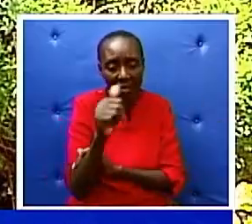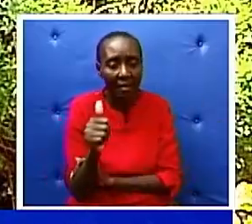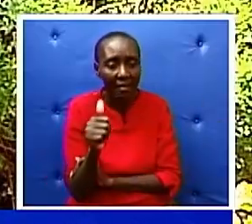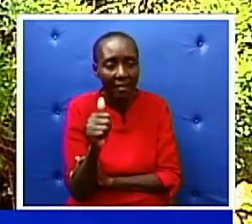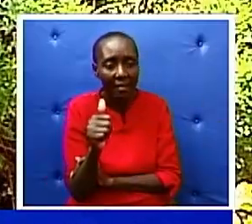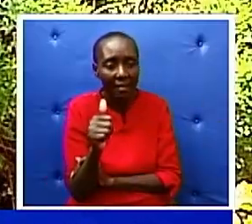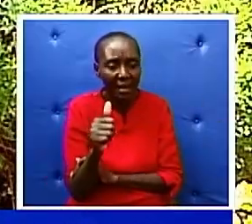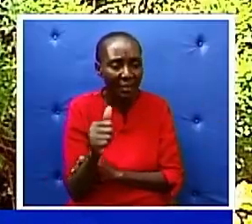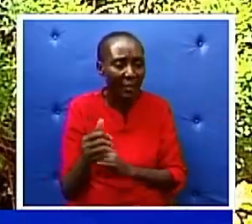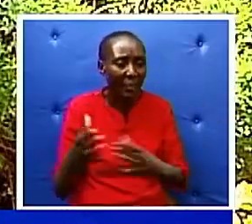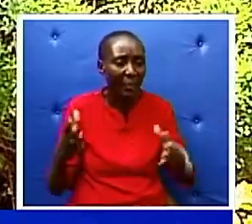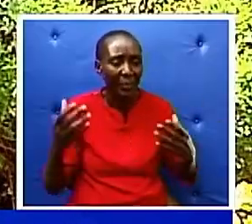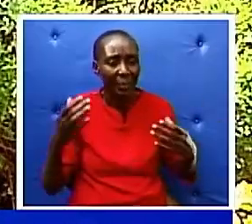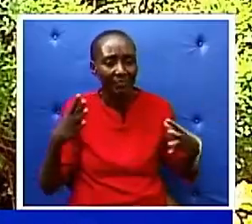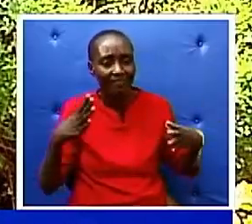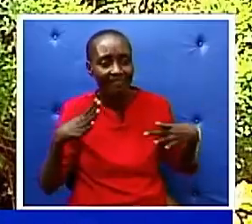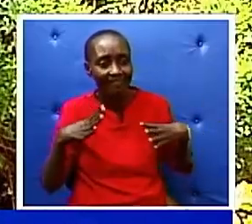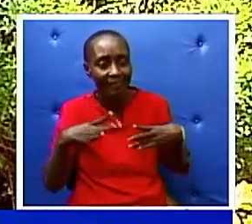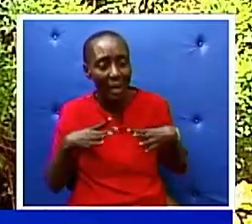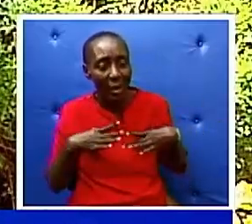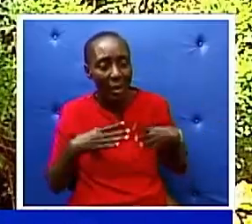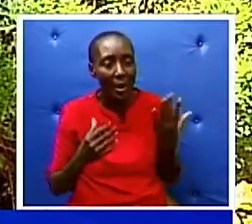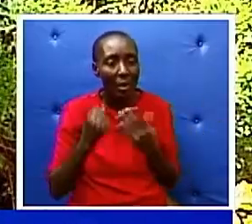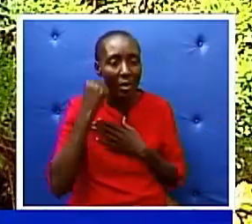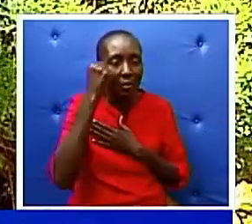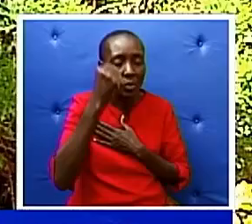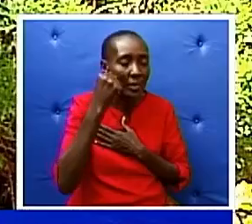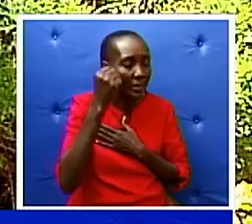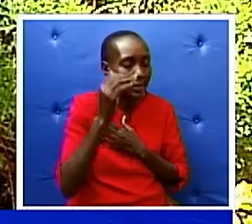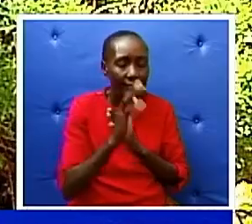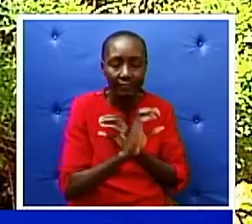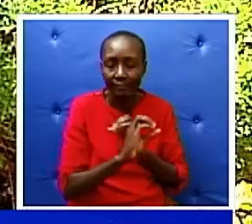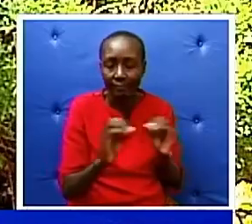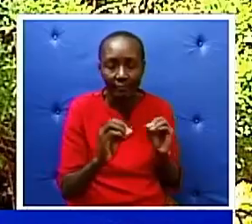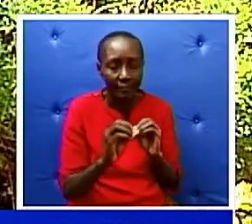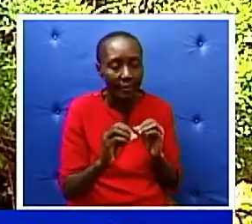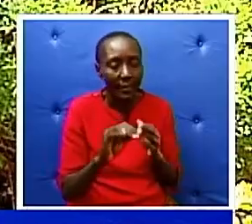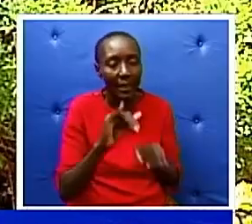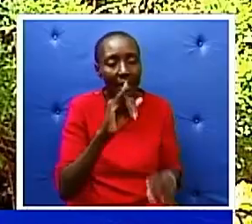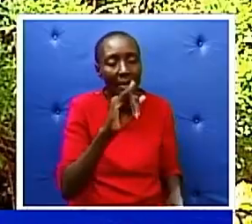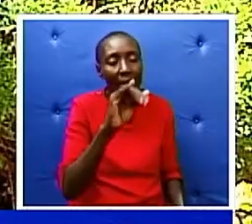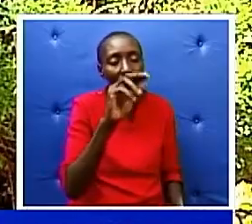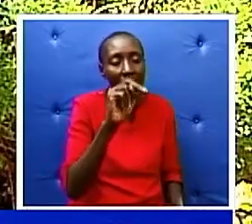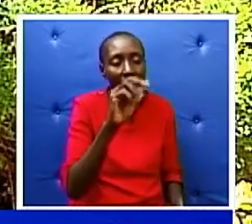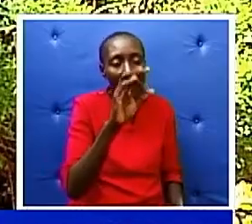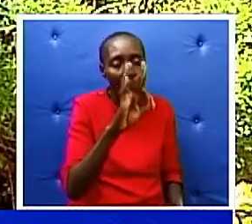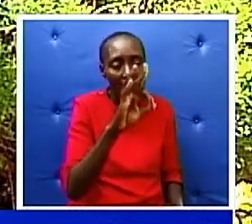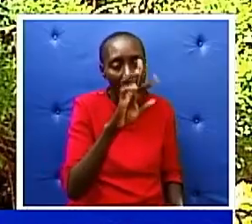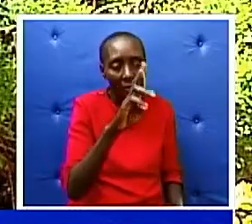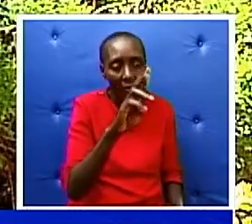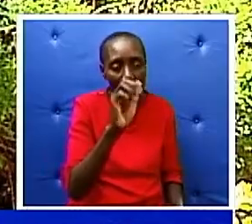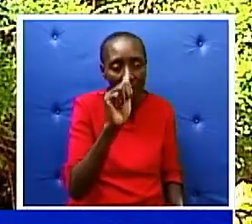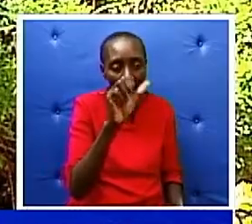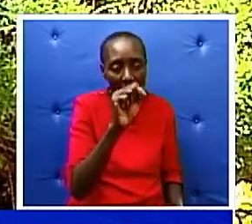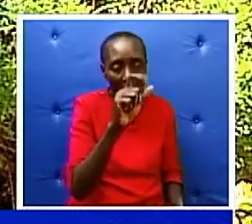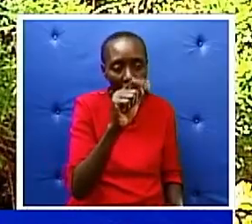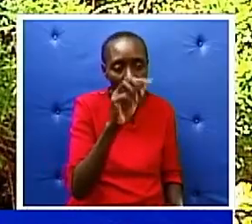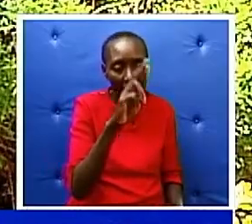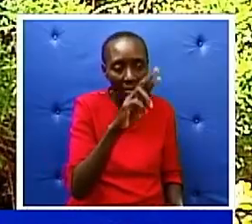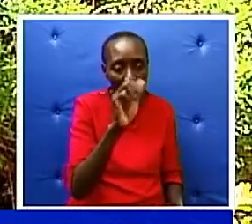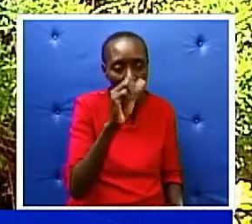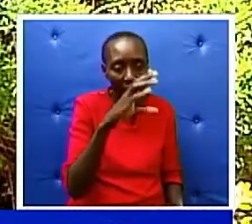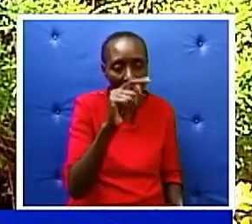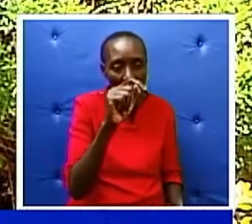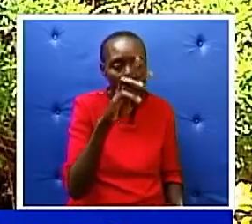just stamping your way into politics. The infrastructure was part of the aimed growth. You know, we look at